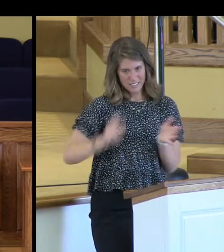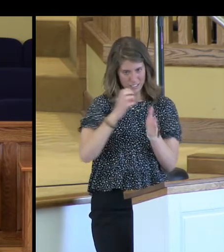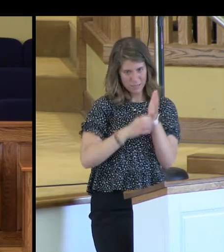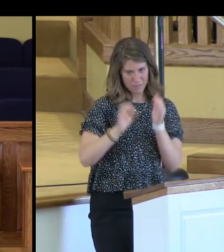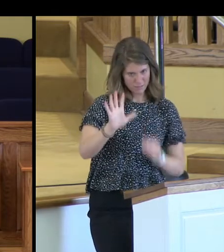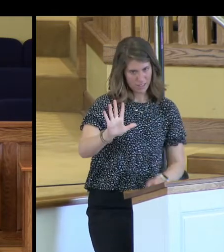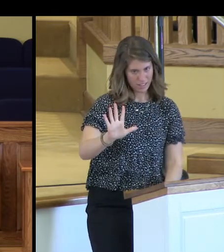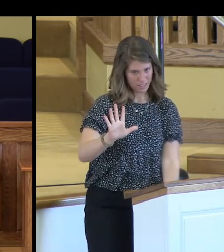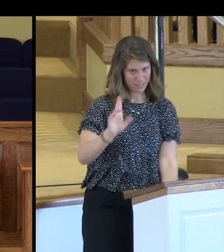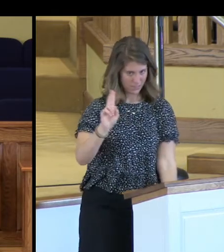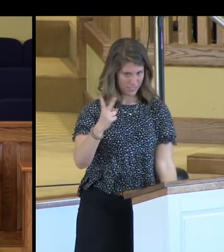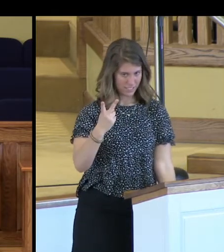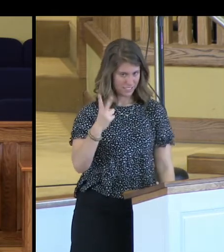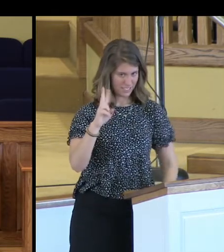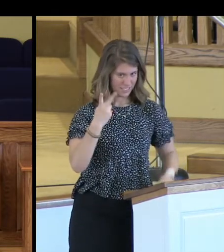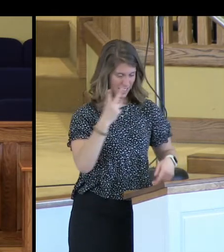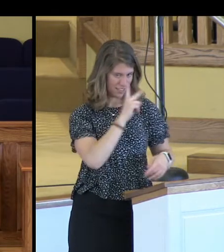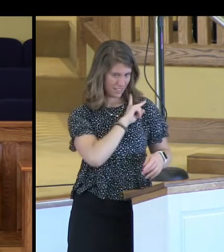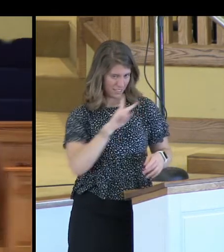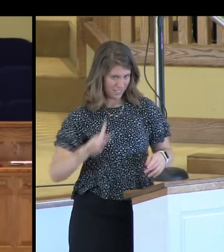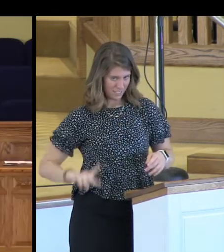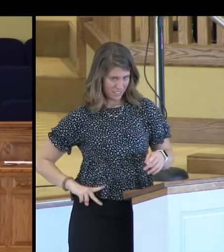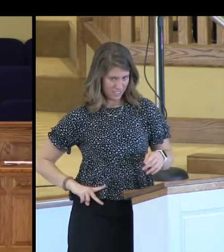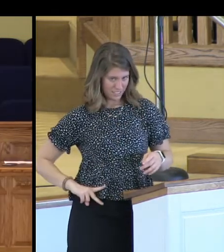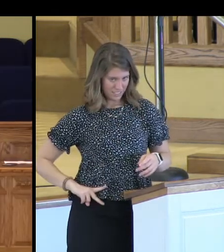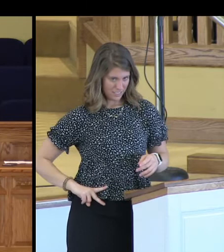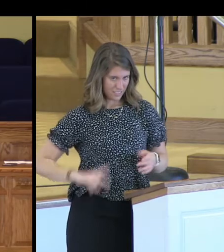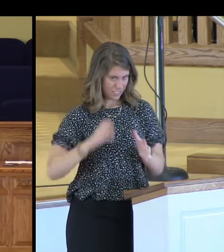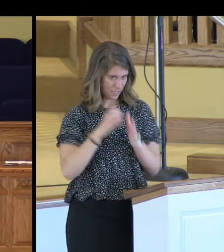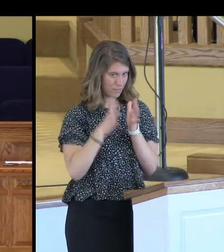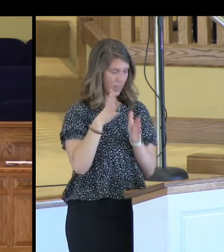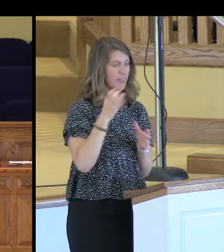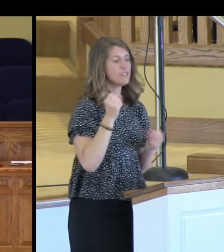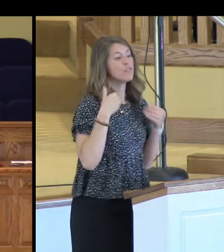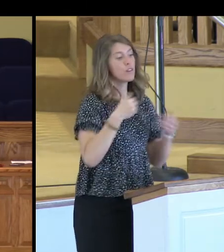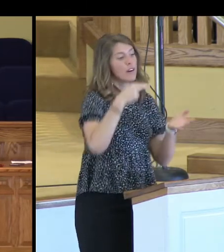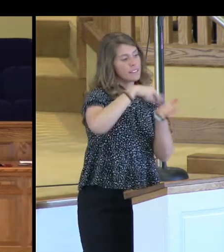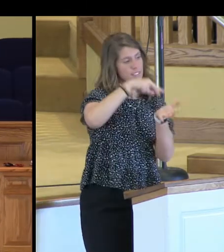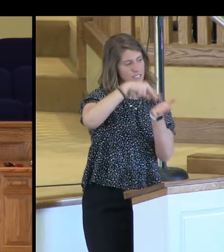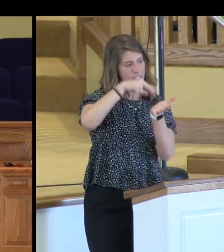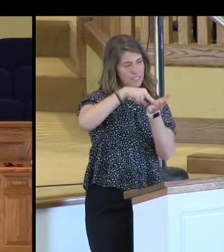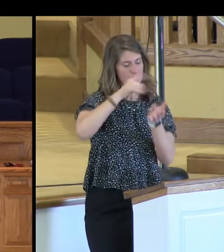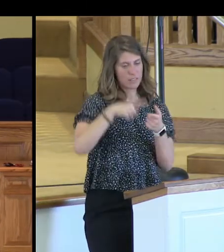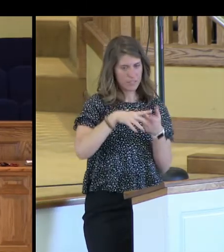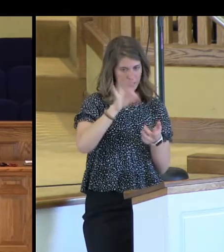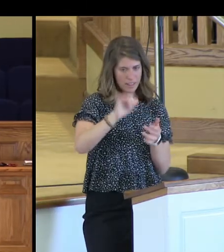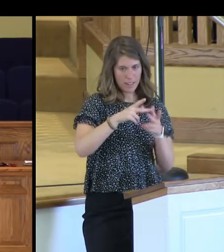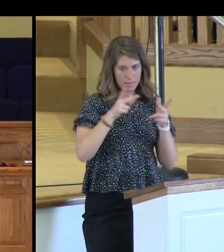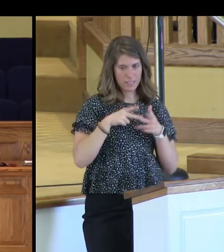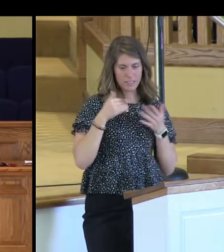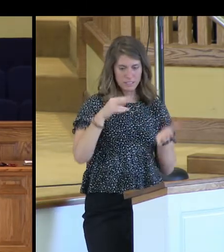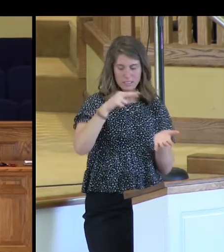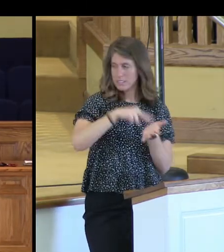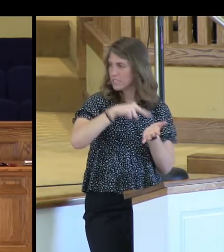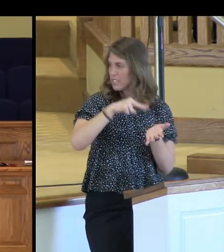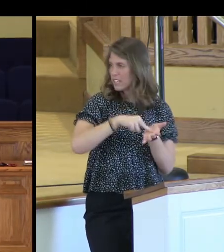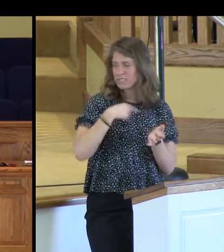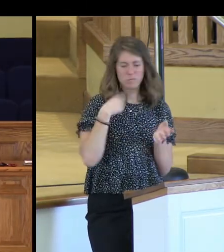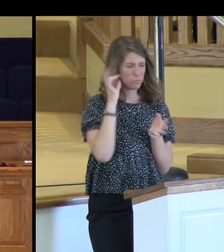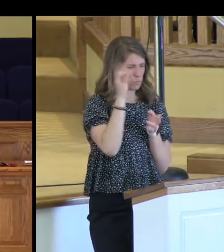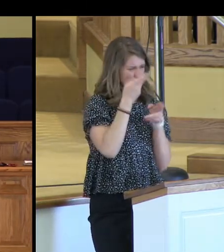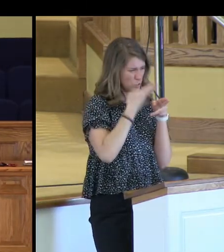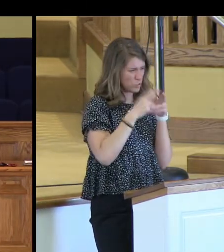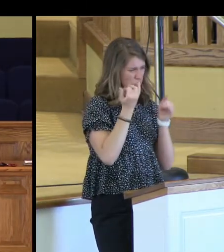And I'd like you to find your place there and let's stand together real quickly if you don't mind. Stretch your legs a little bit more, and not real long